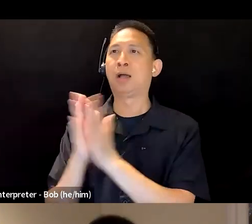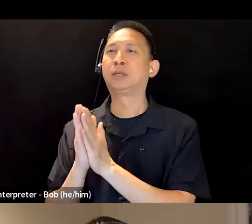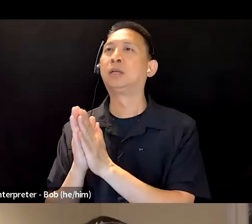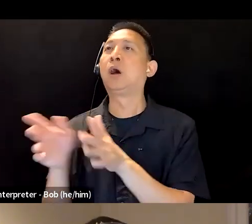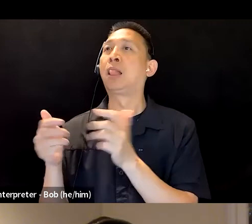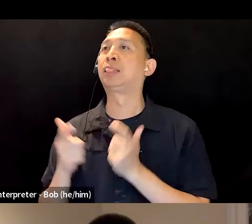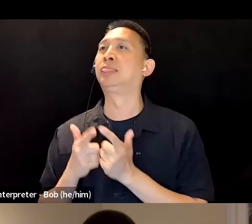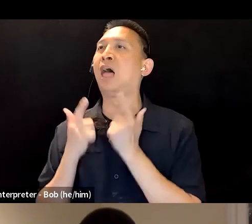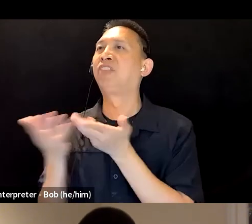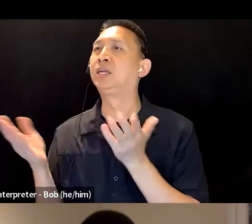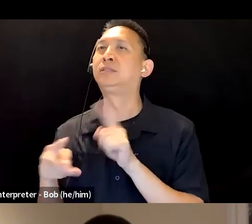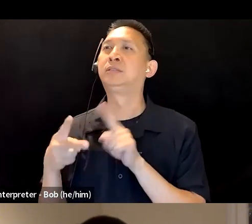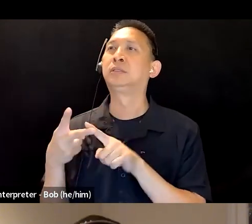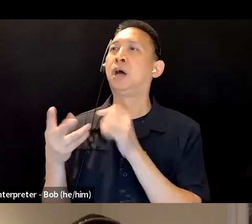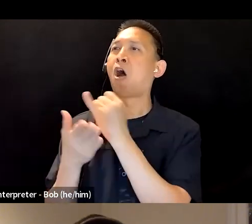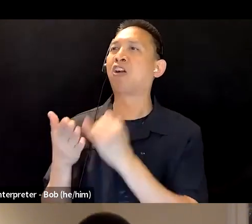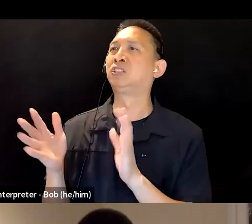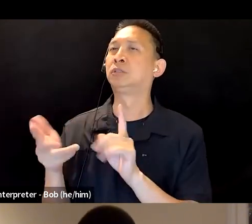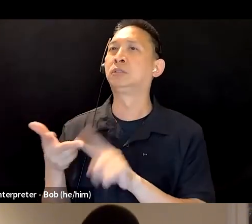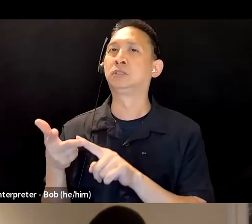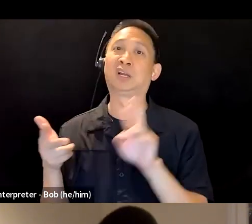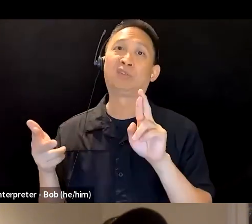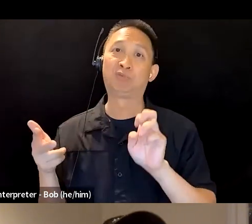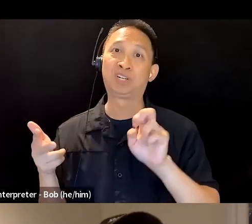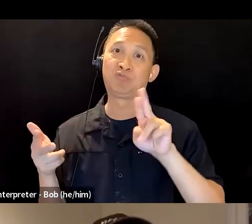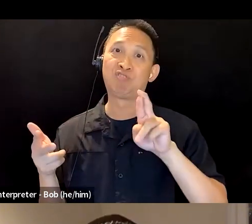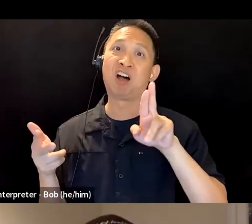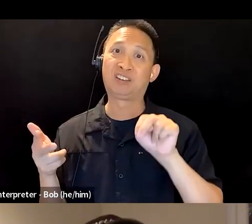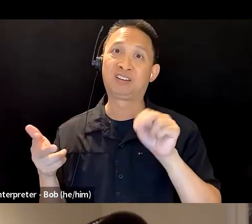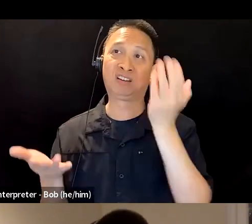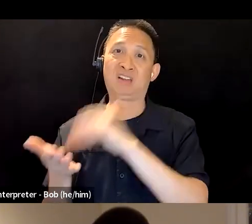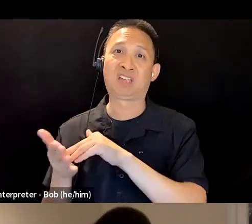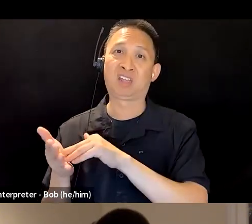events and arts events and things like that, and doing reruns. They were